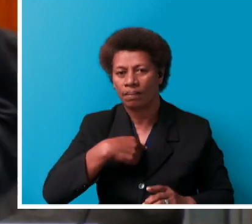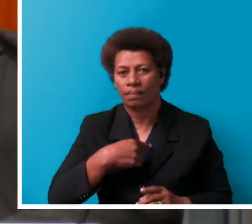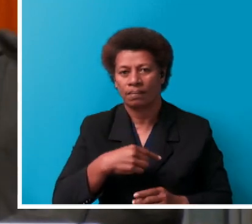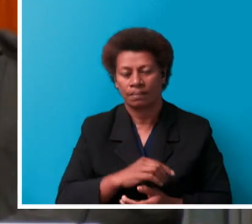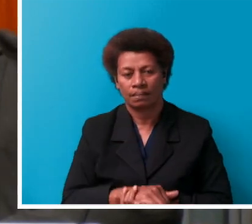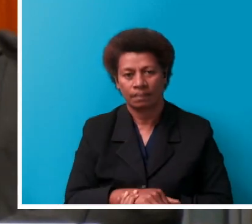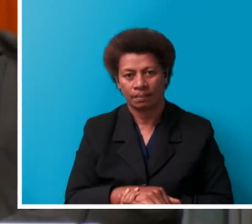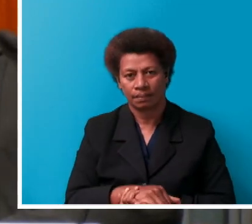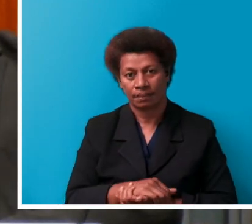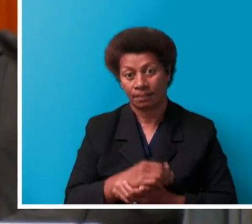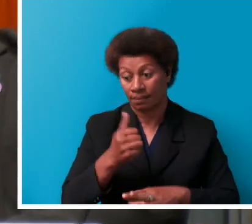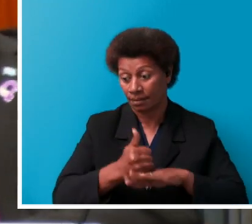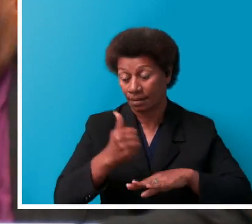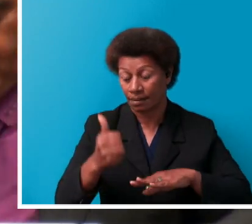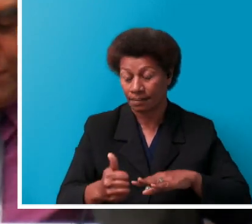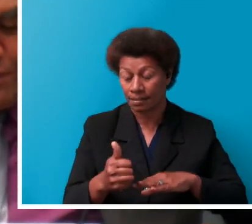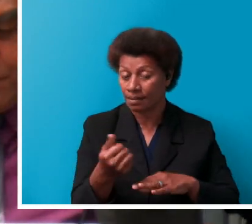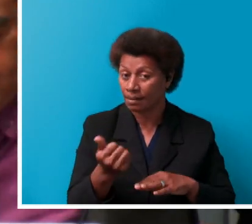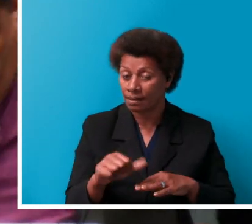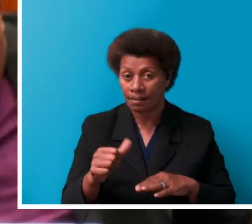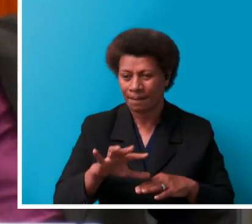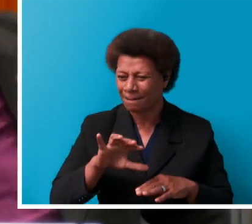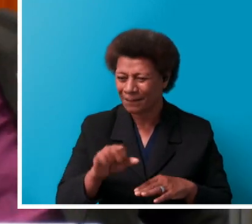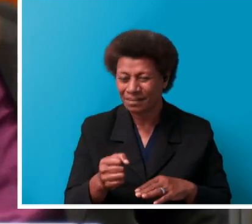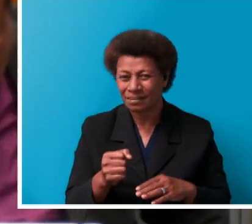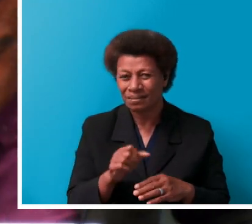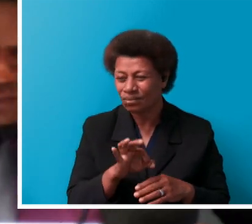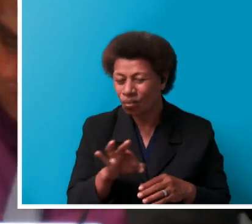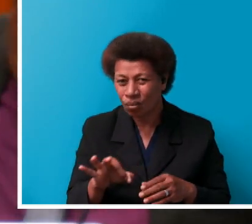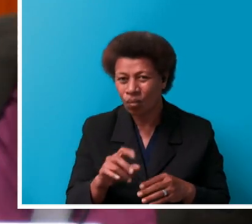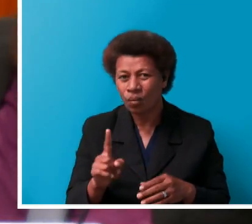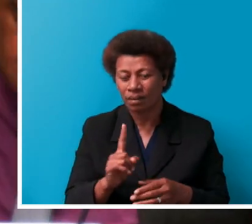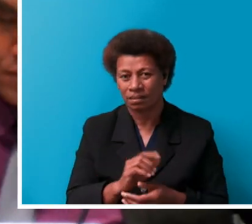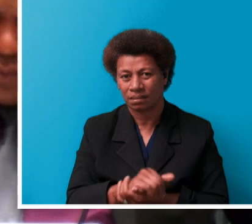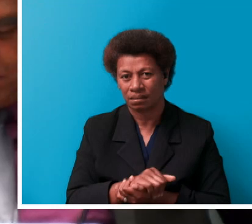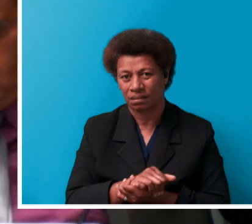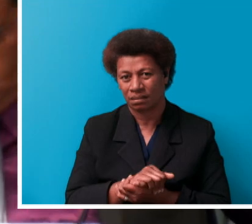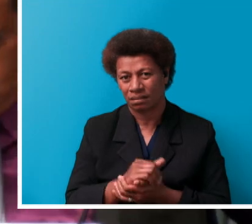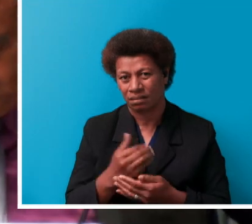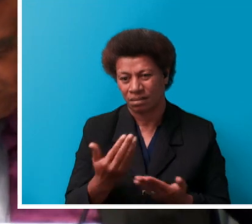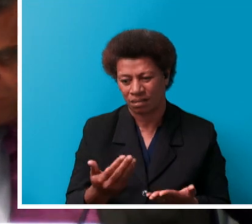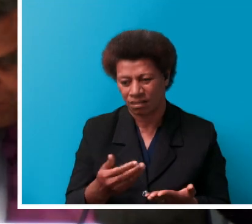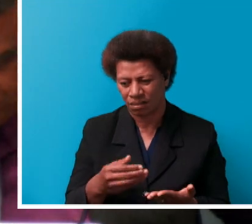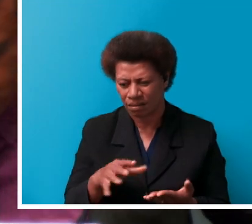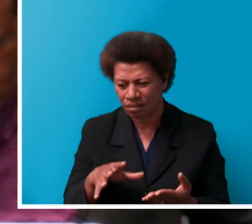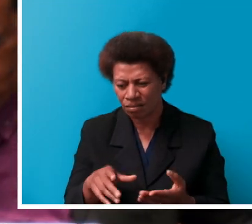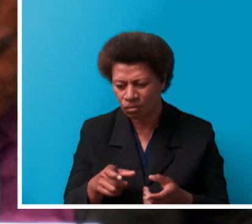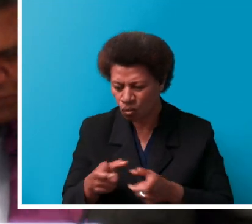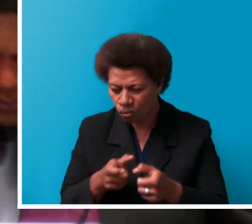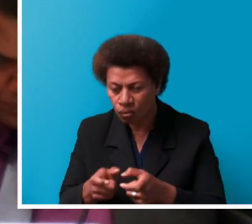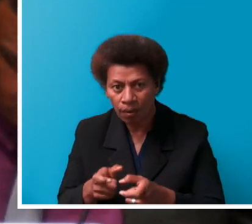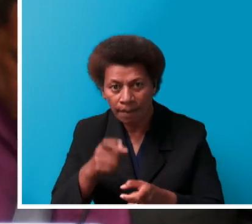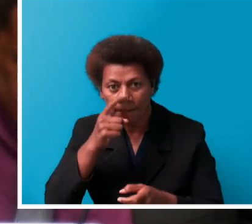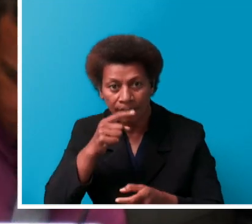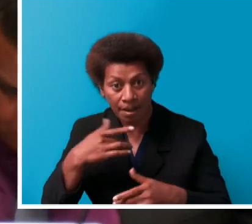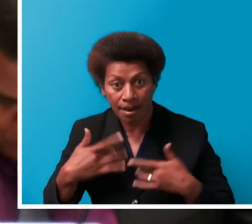Any government, Mr. Speaker, sir, must never rob its people of the opportunity to take charge of their lives,